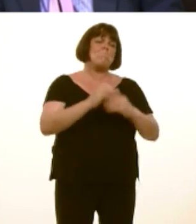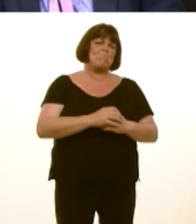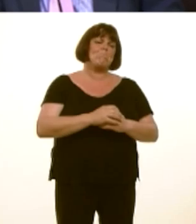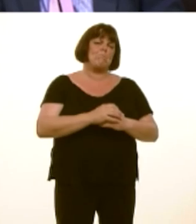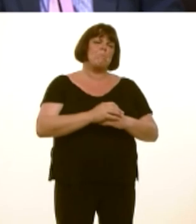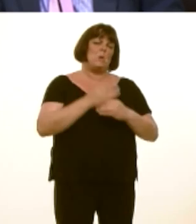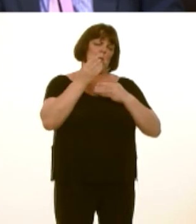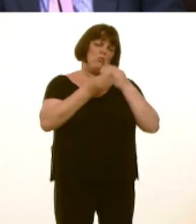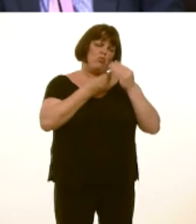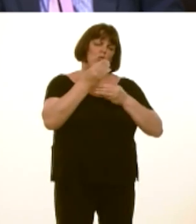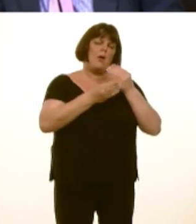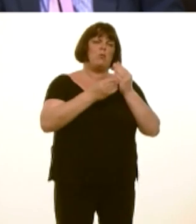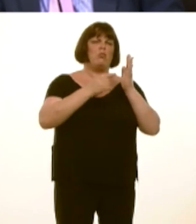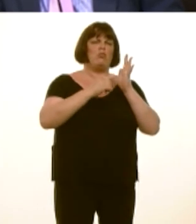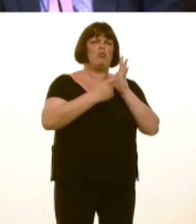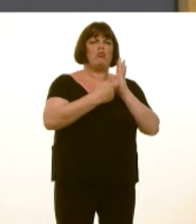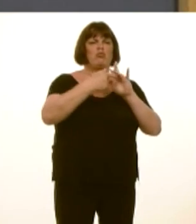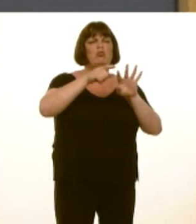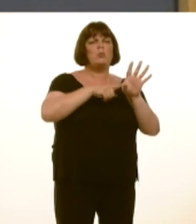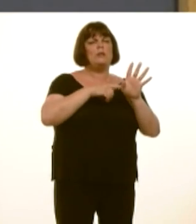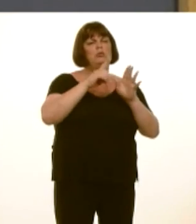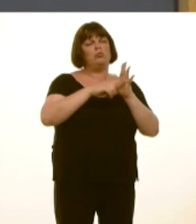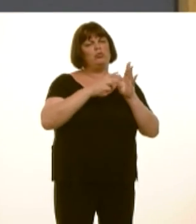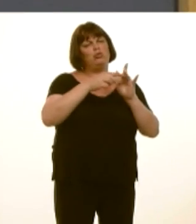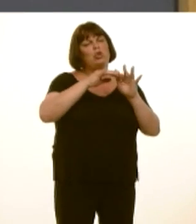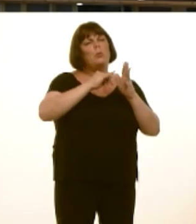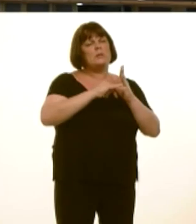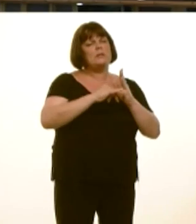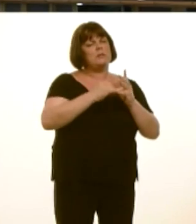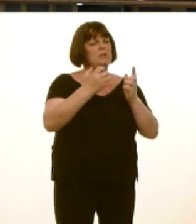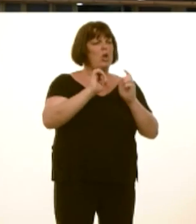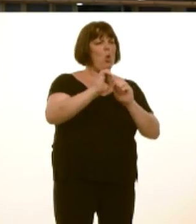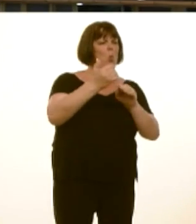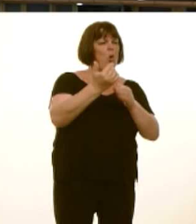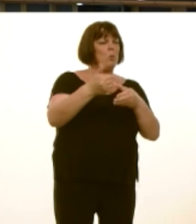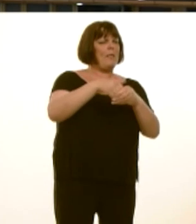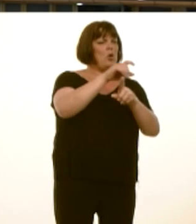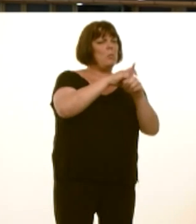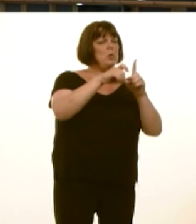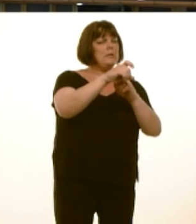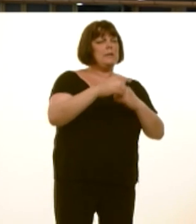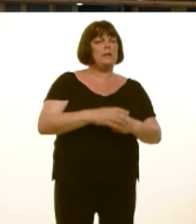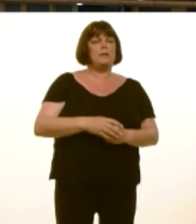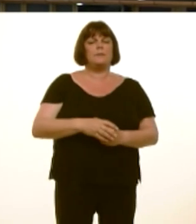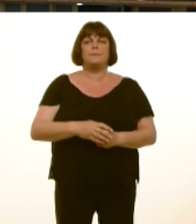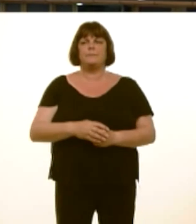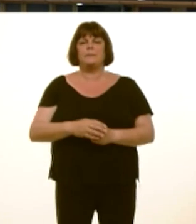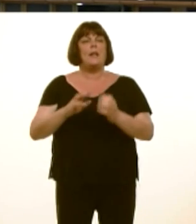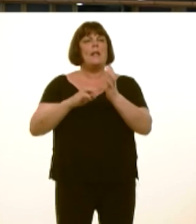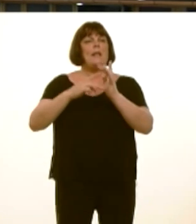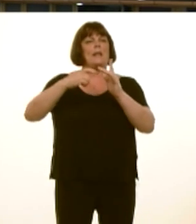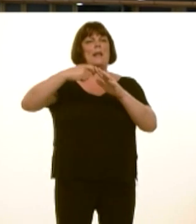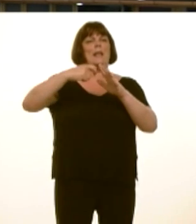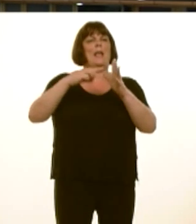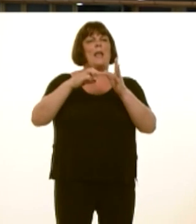Trudy Jones and what she meant to her community. Thank you. Mick Antonis. First Minister, the solidarity